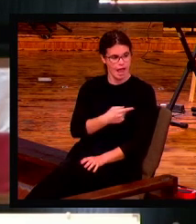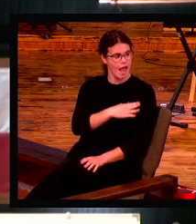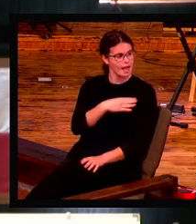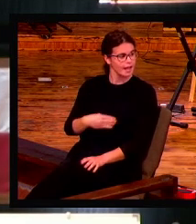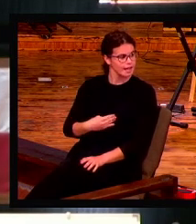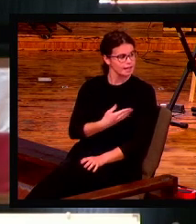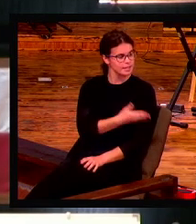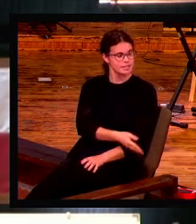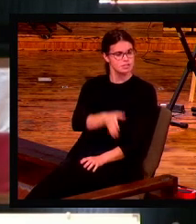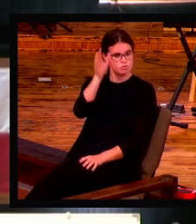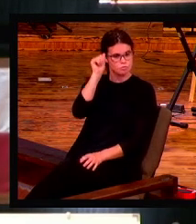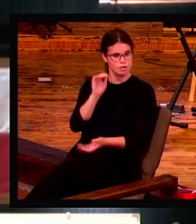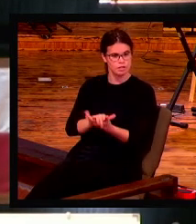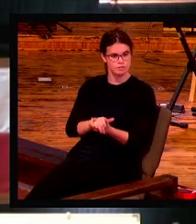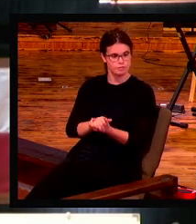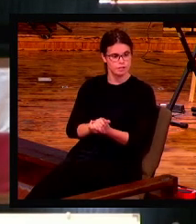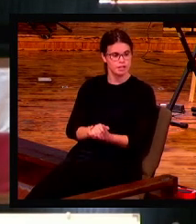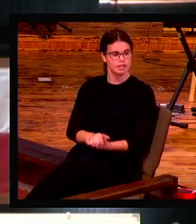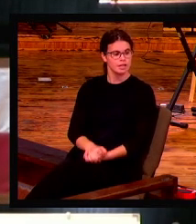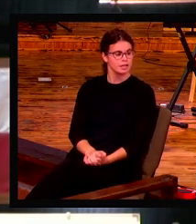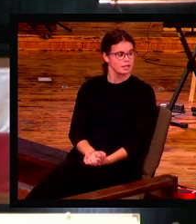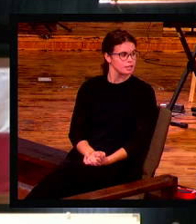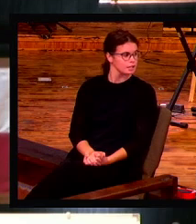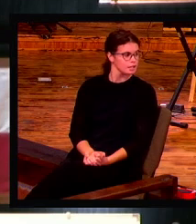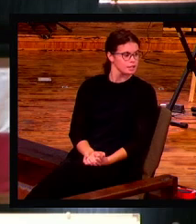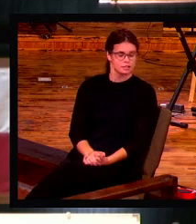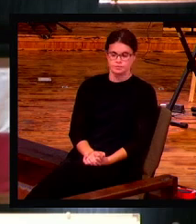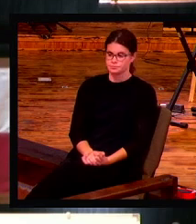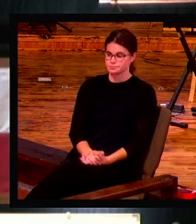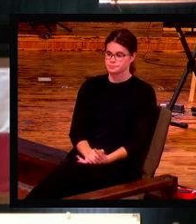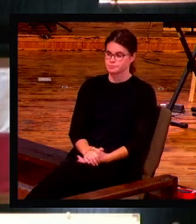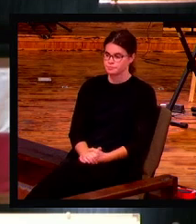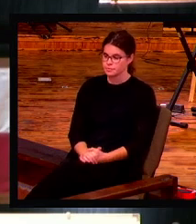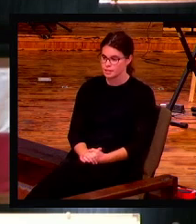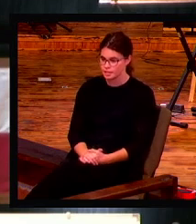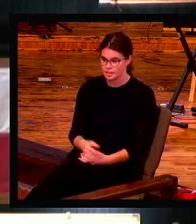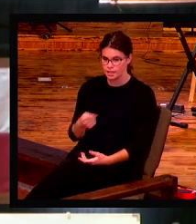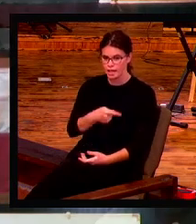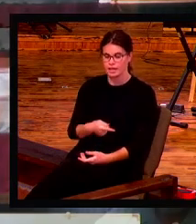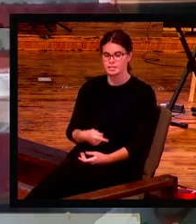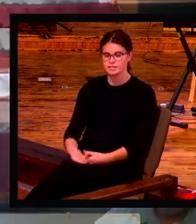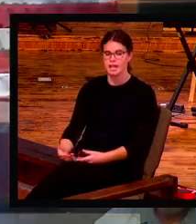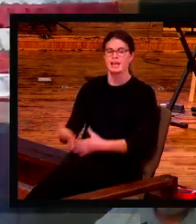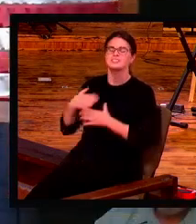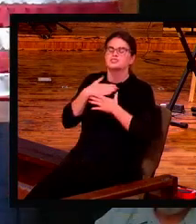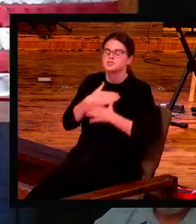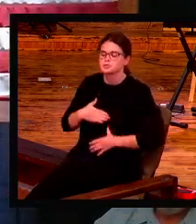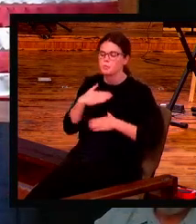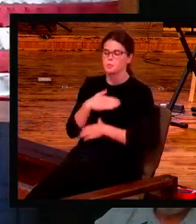so enjoyed our friendship over the last few months as we've gotten to know one another.